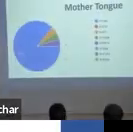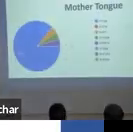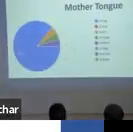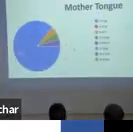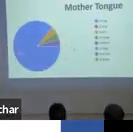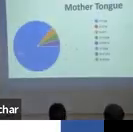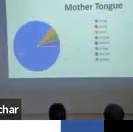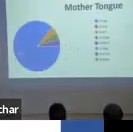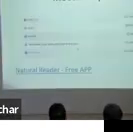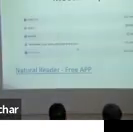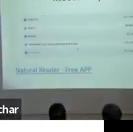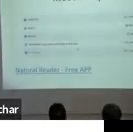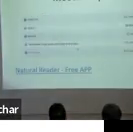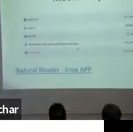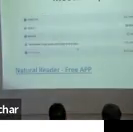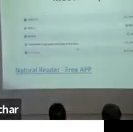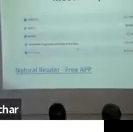interaction